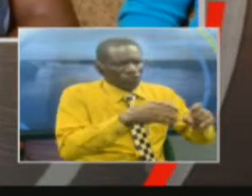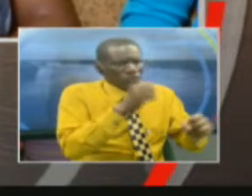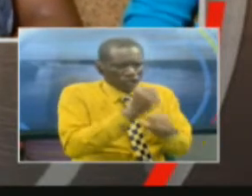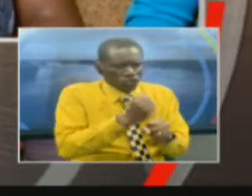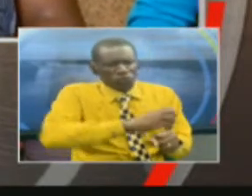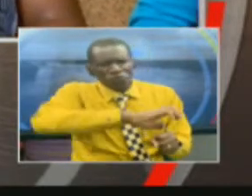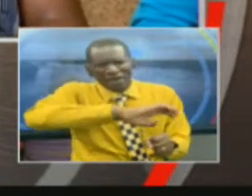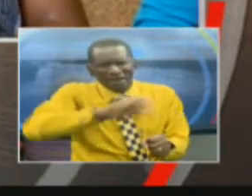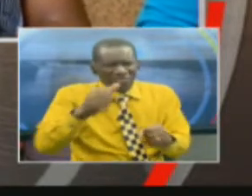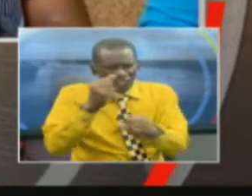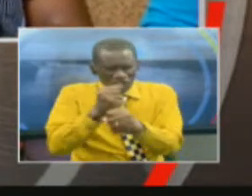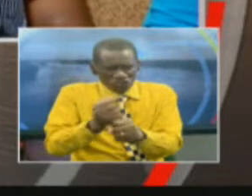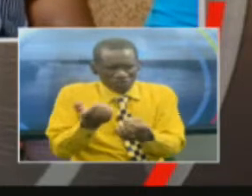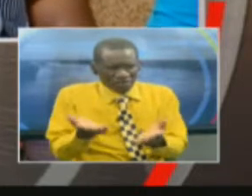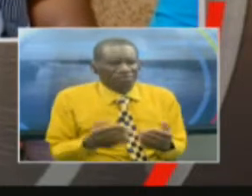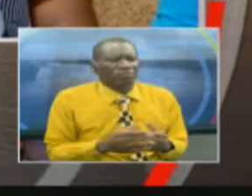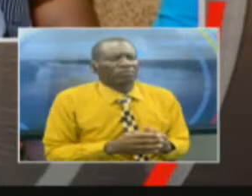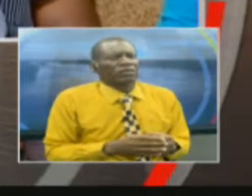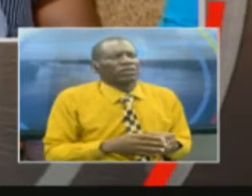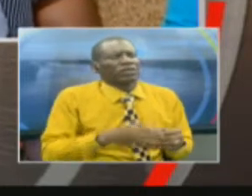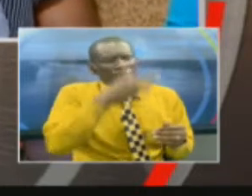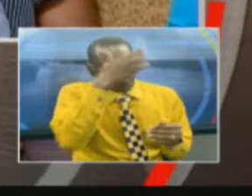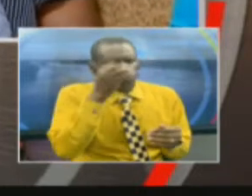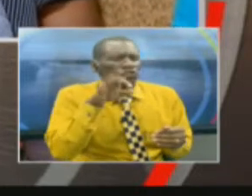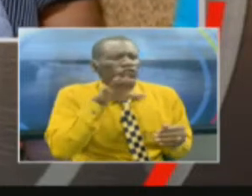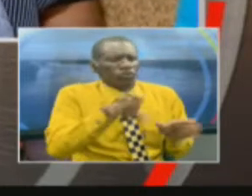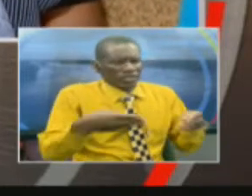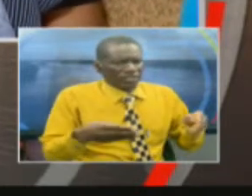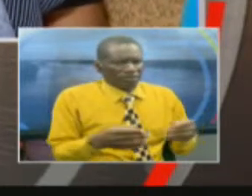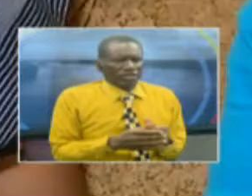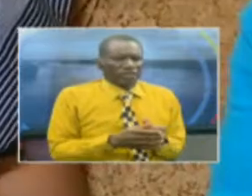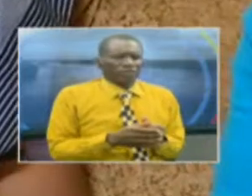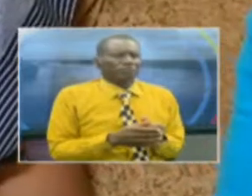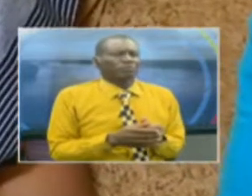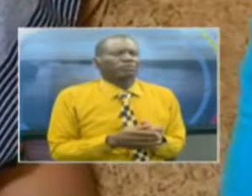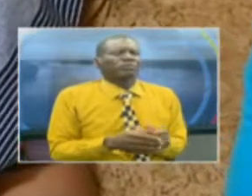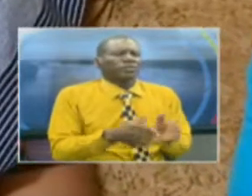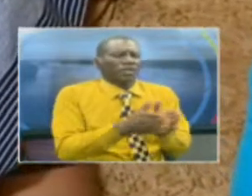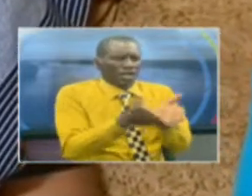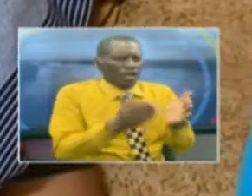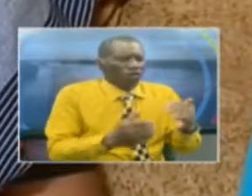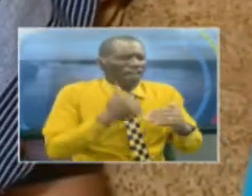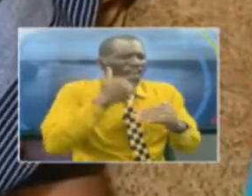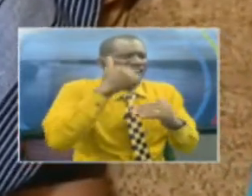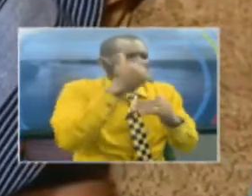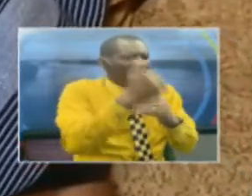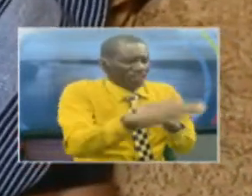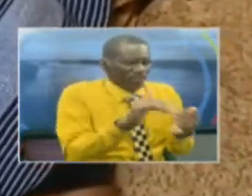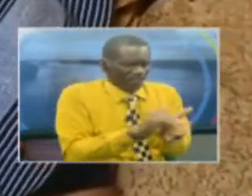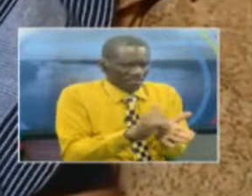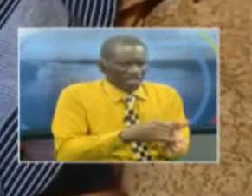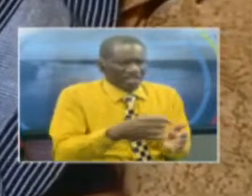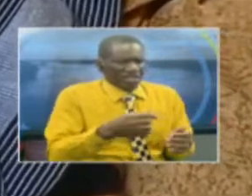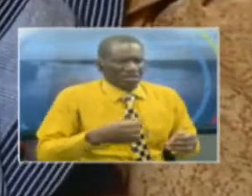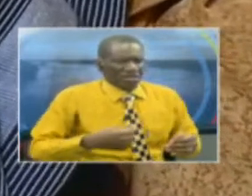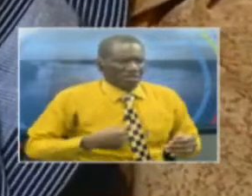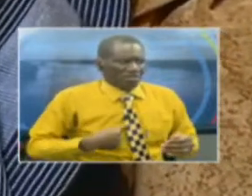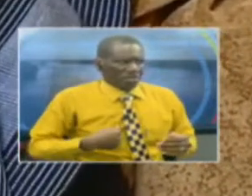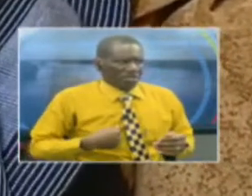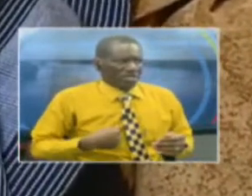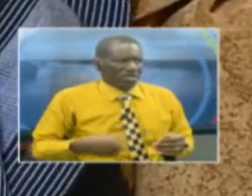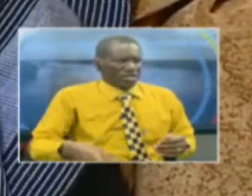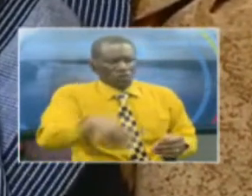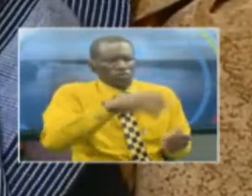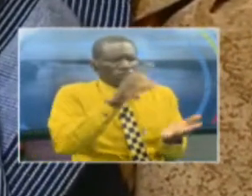job to another because of your disability. And later, we were